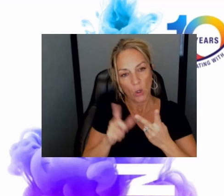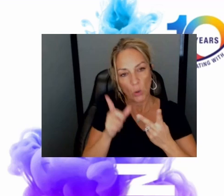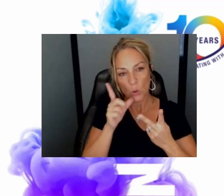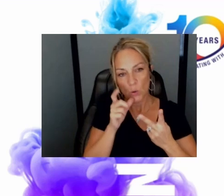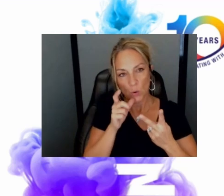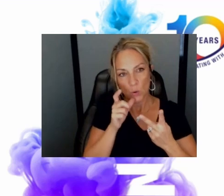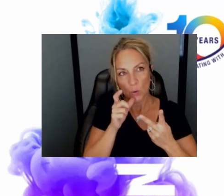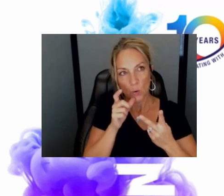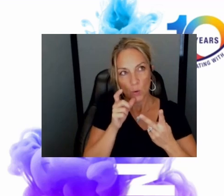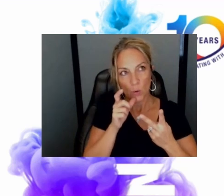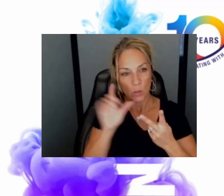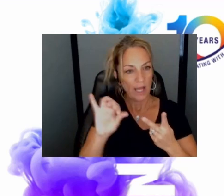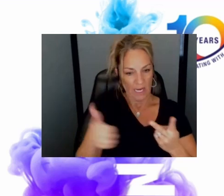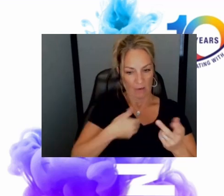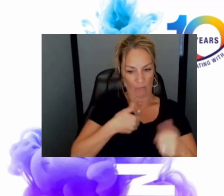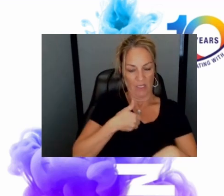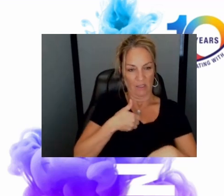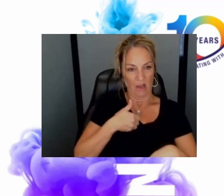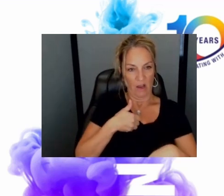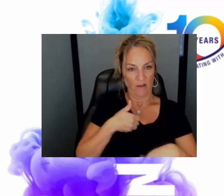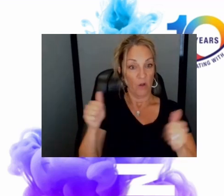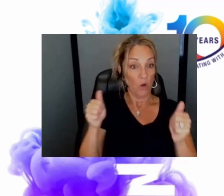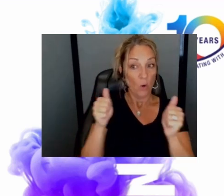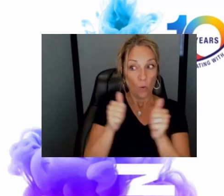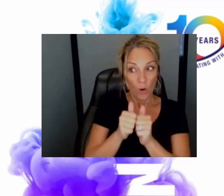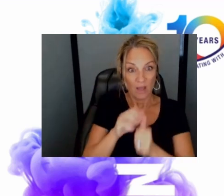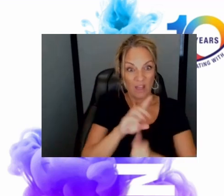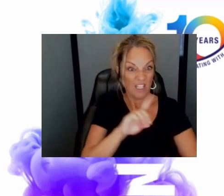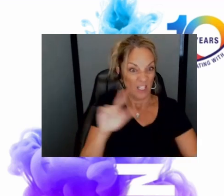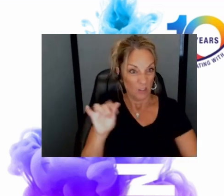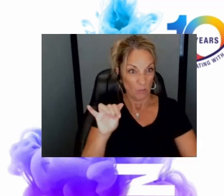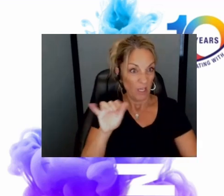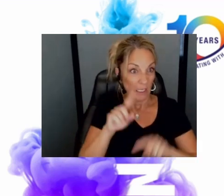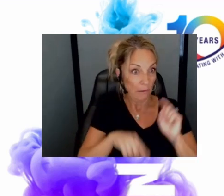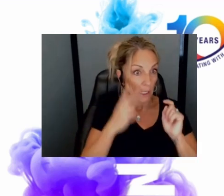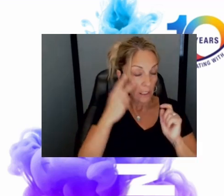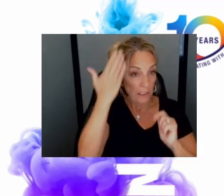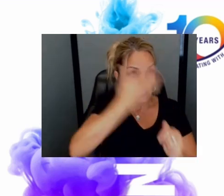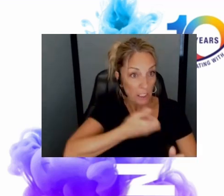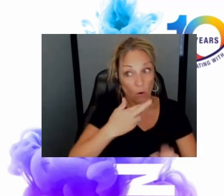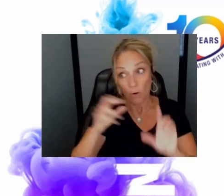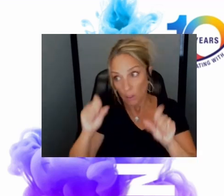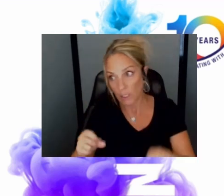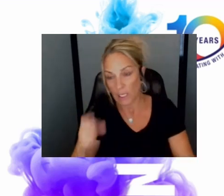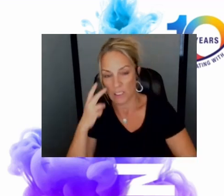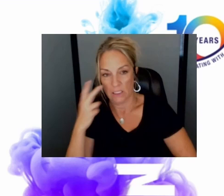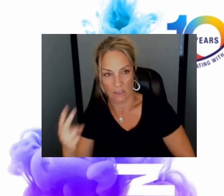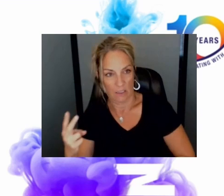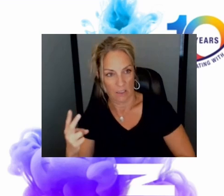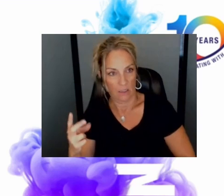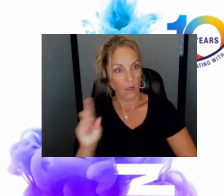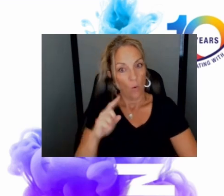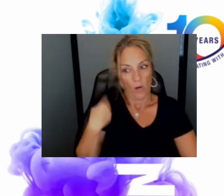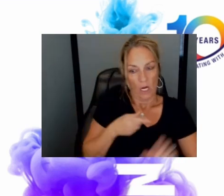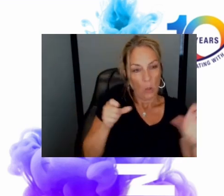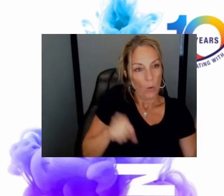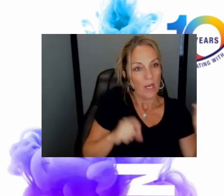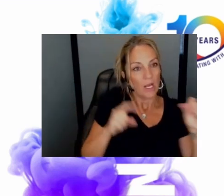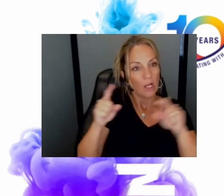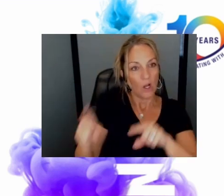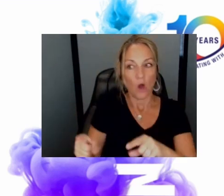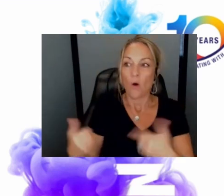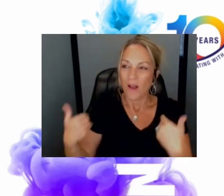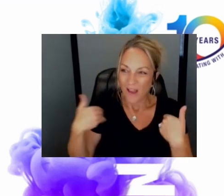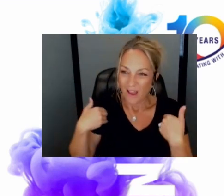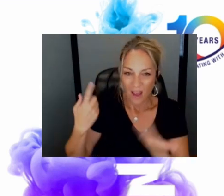like myself, with an invisible or visible disability, where we can go and have conversations and provide that